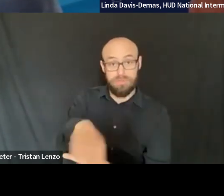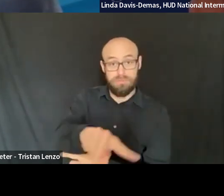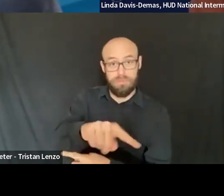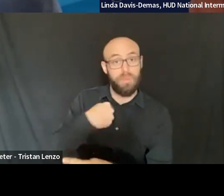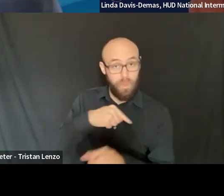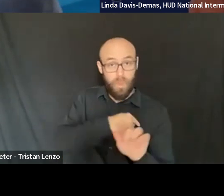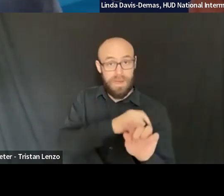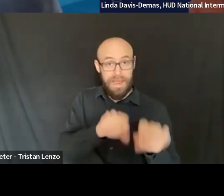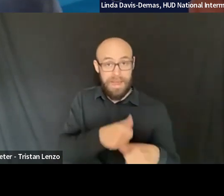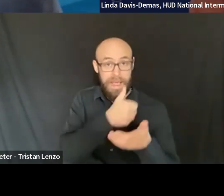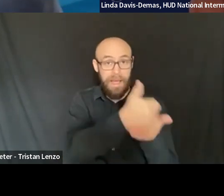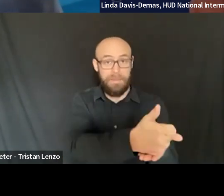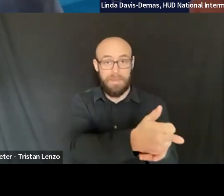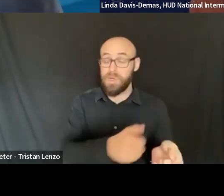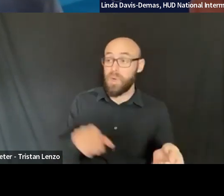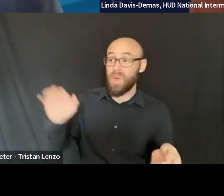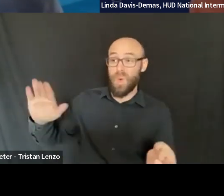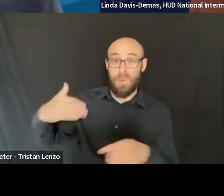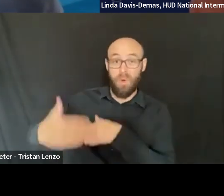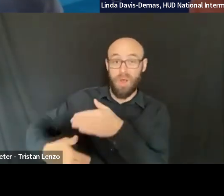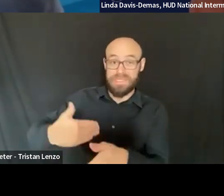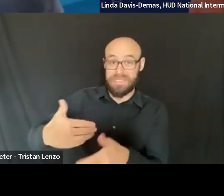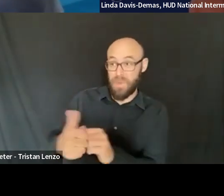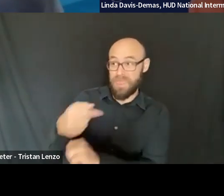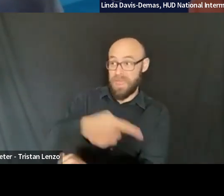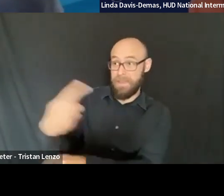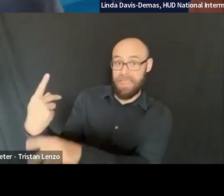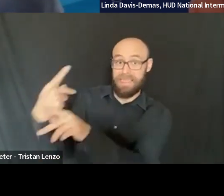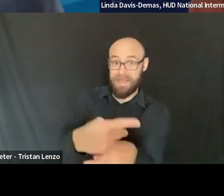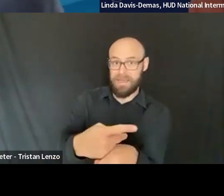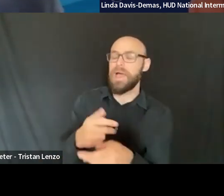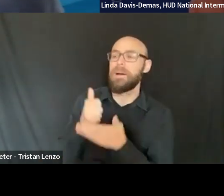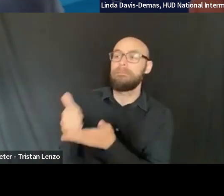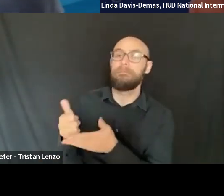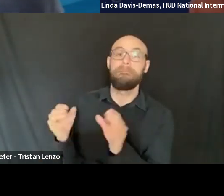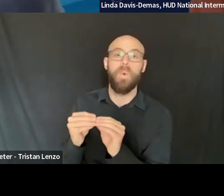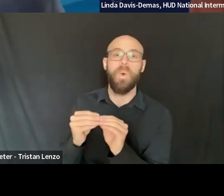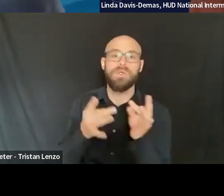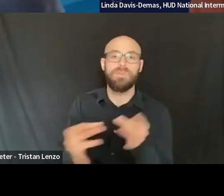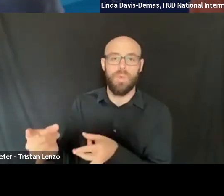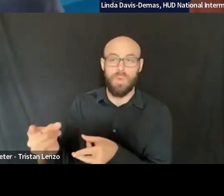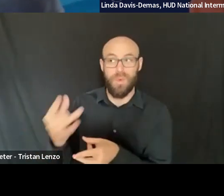your process as a lender easier because we're involved in the process.